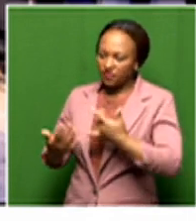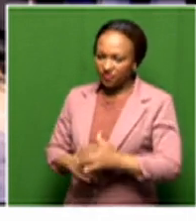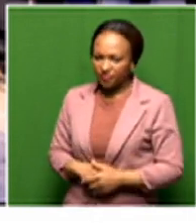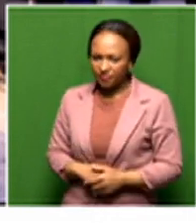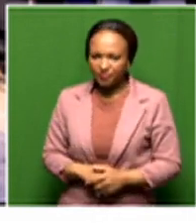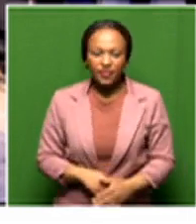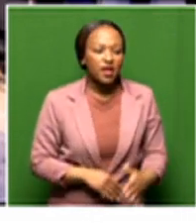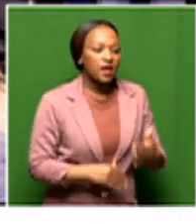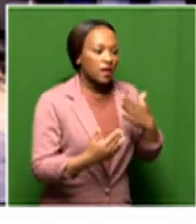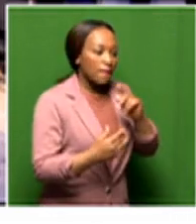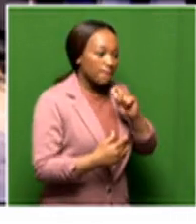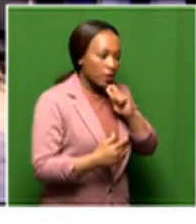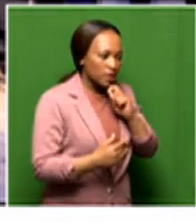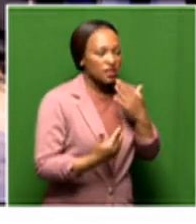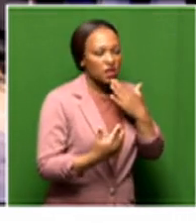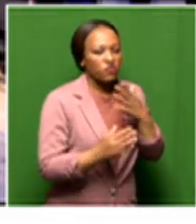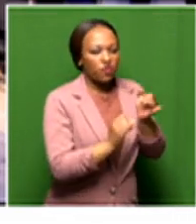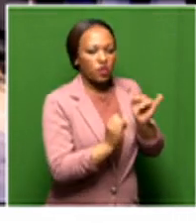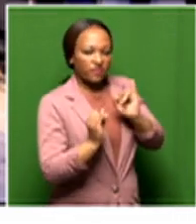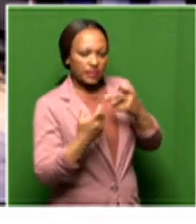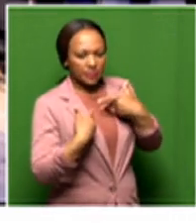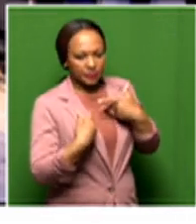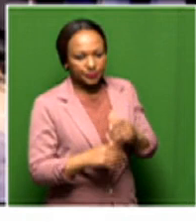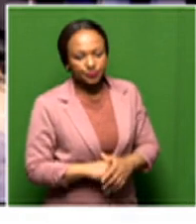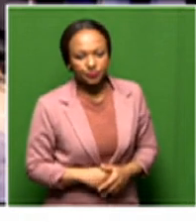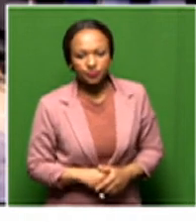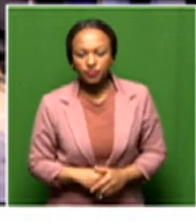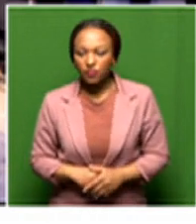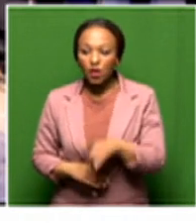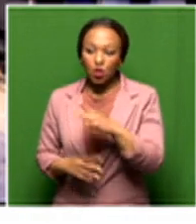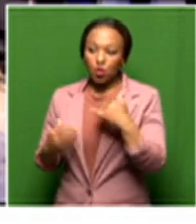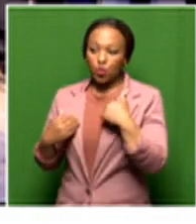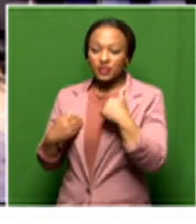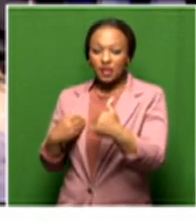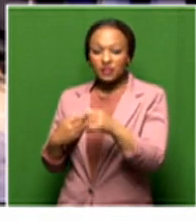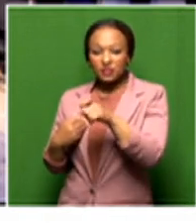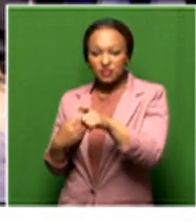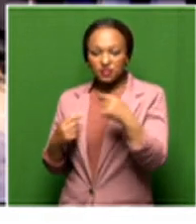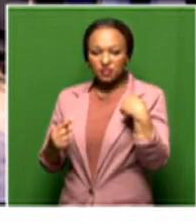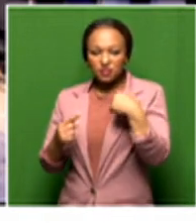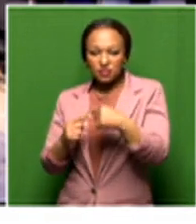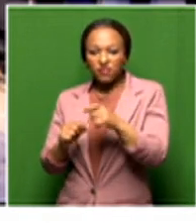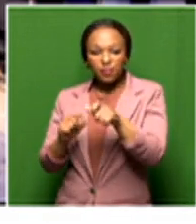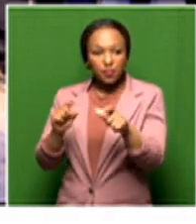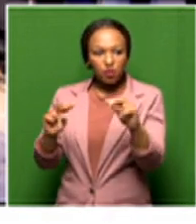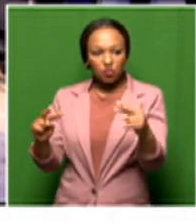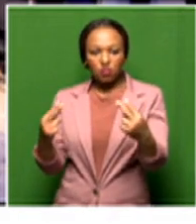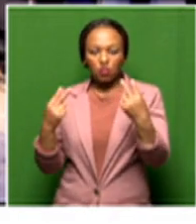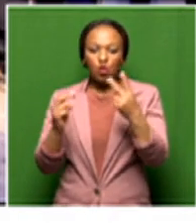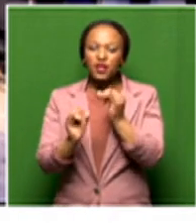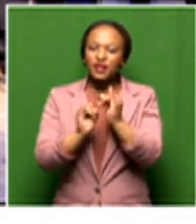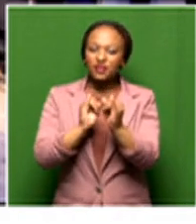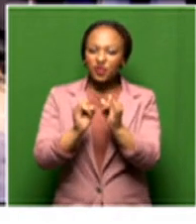you very much for having me. Let's start for the benefit of all watching and listening to this